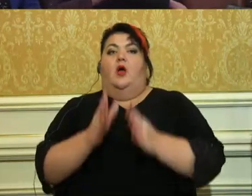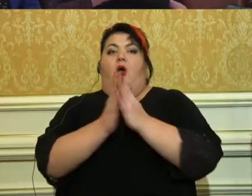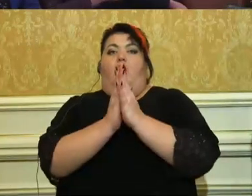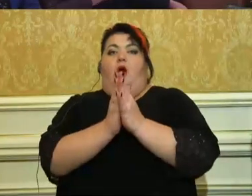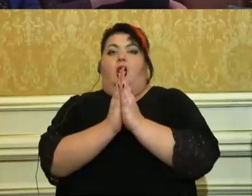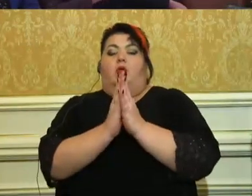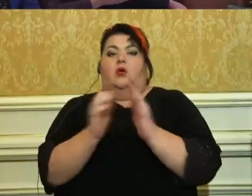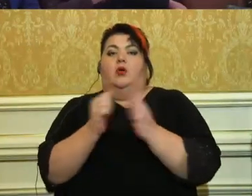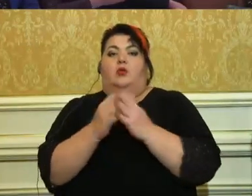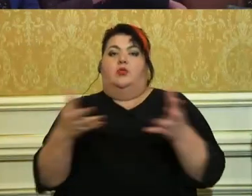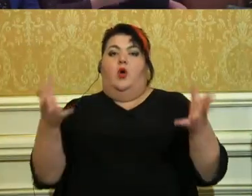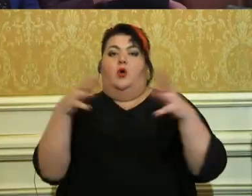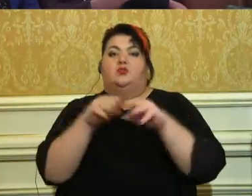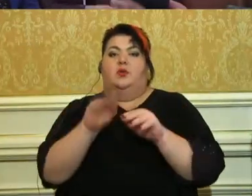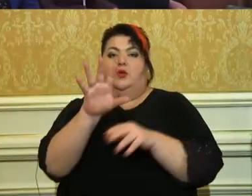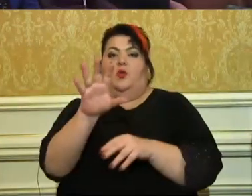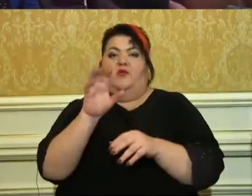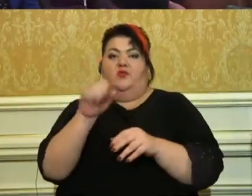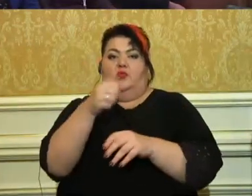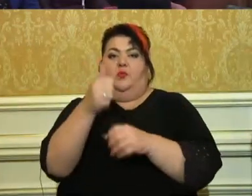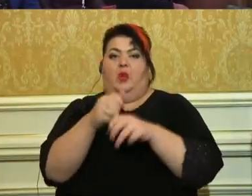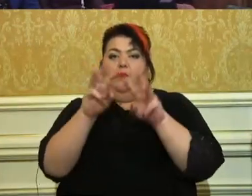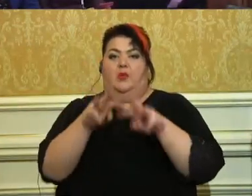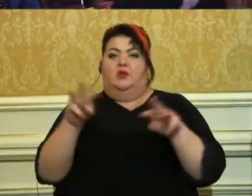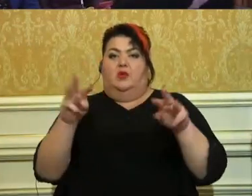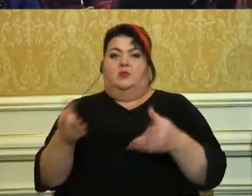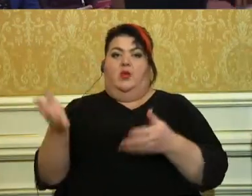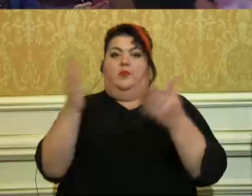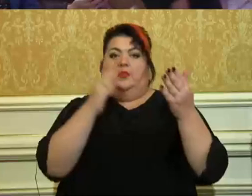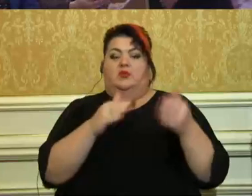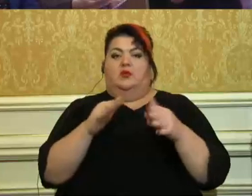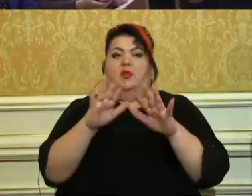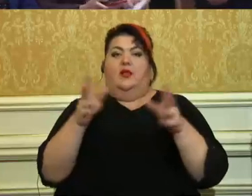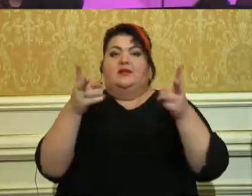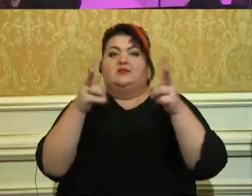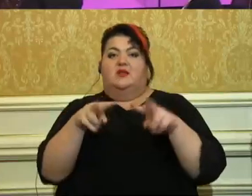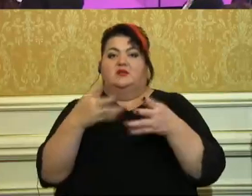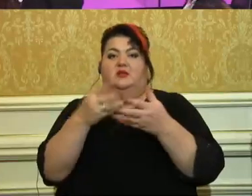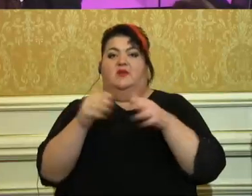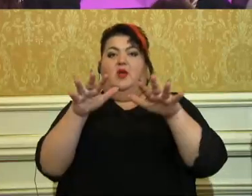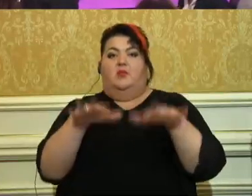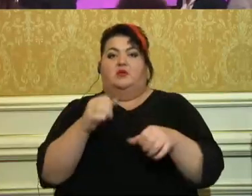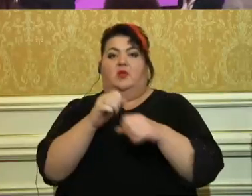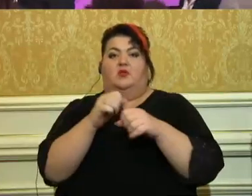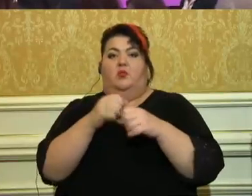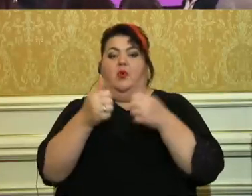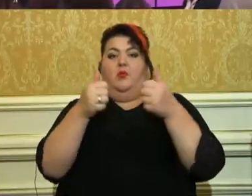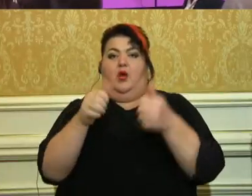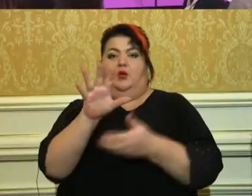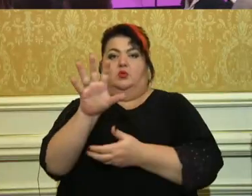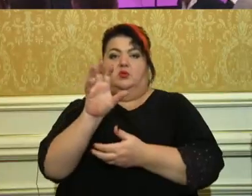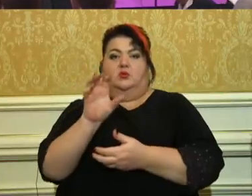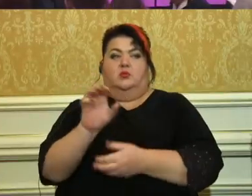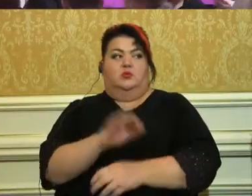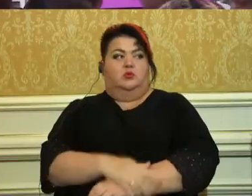So, well, we kindly ask all of you, could you stand up and have the family